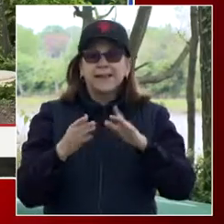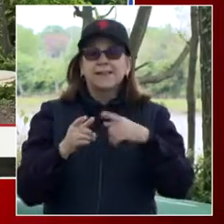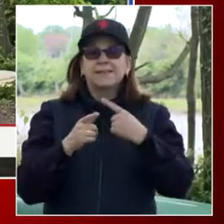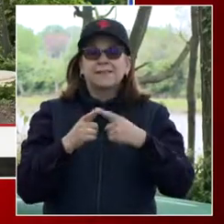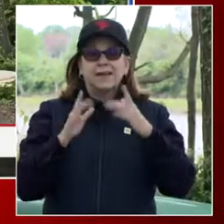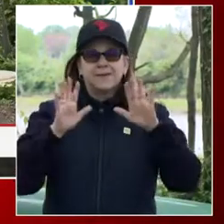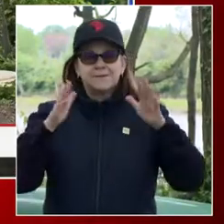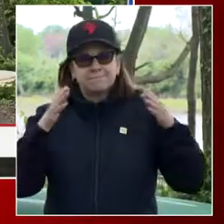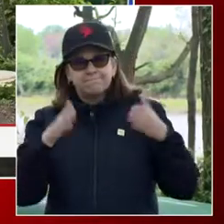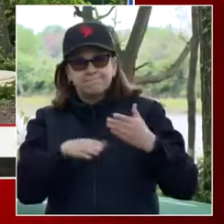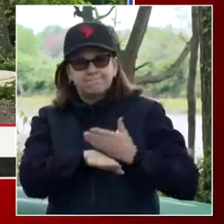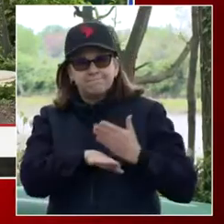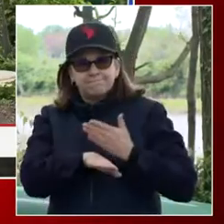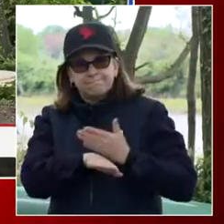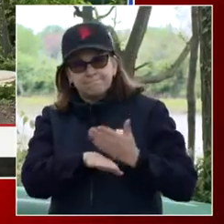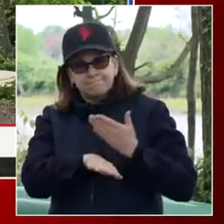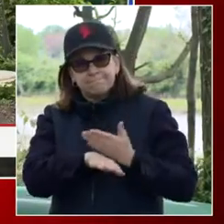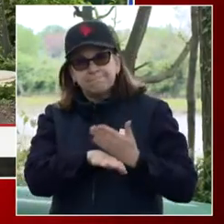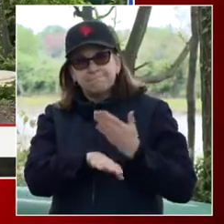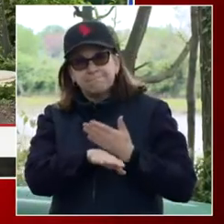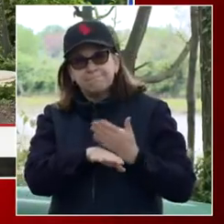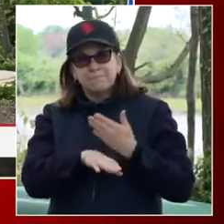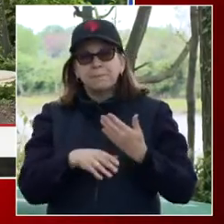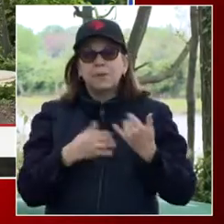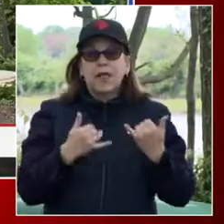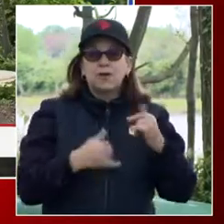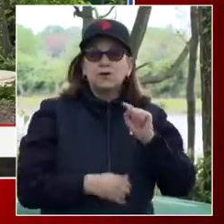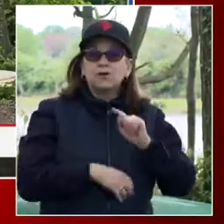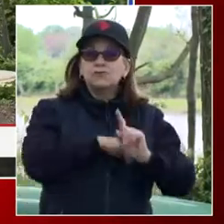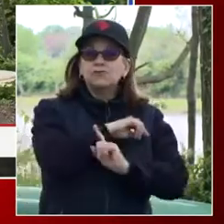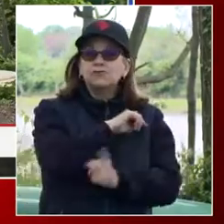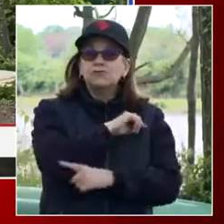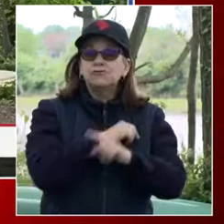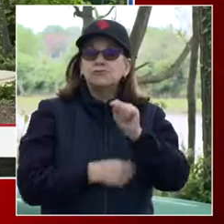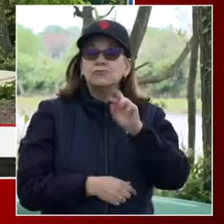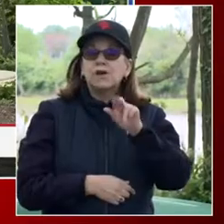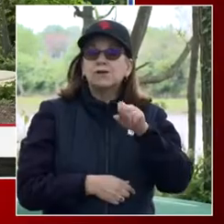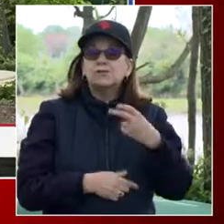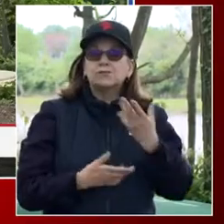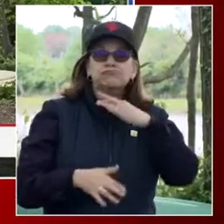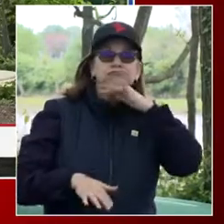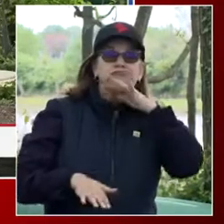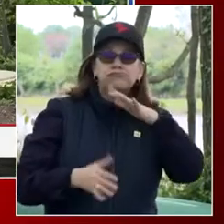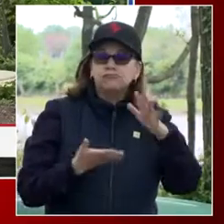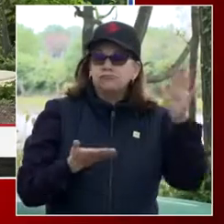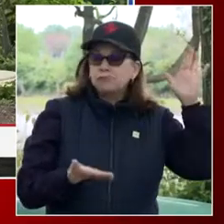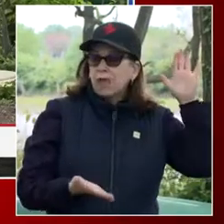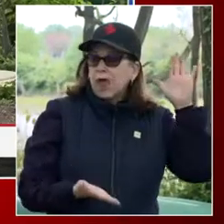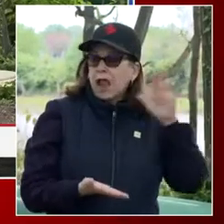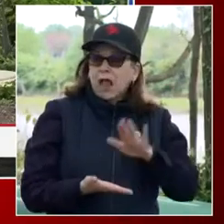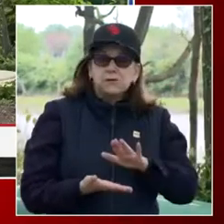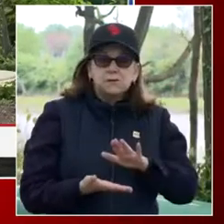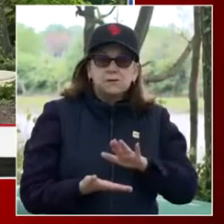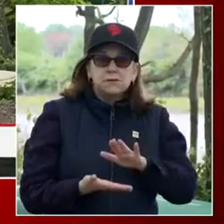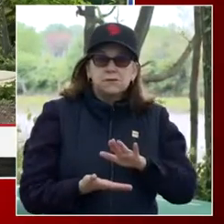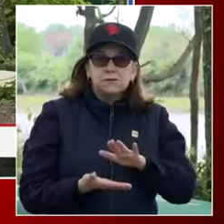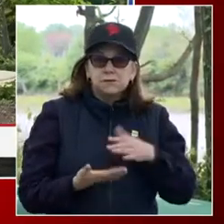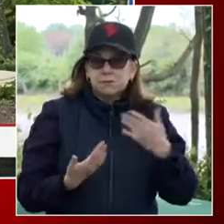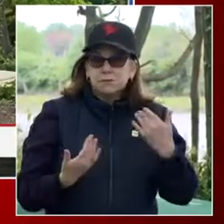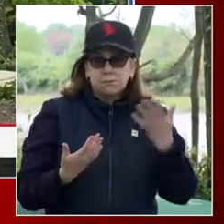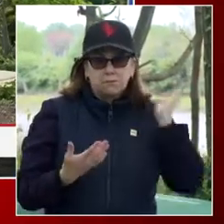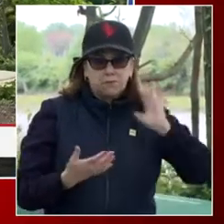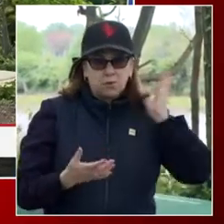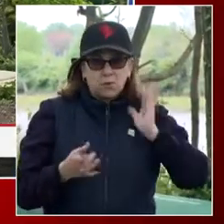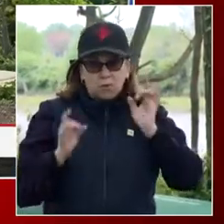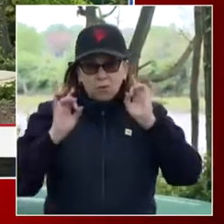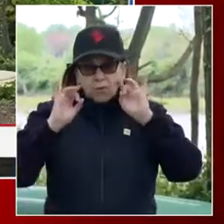headway on that, Mark. We have a lot less trash of those other items, and we're a leader in the nation of addressing trash into our waterways, but